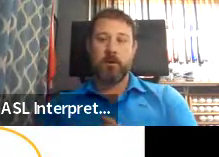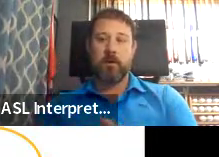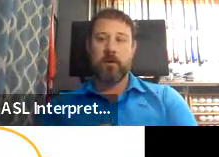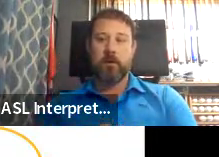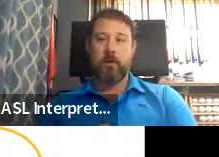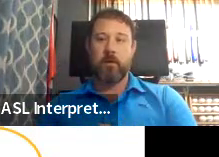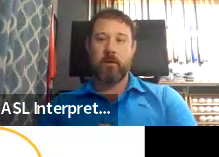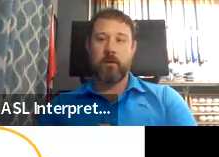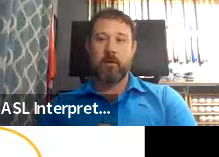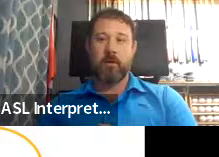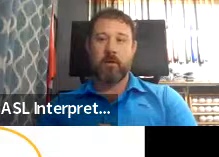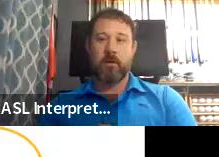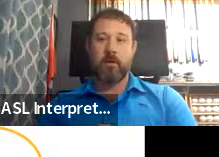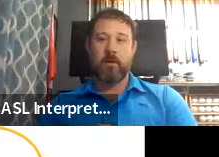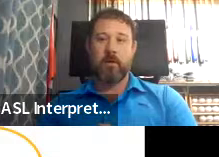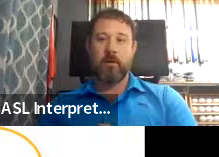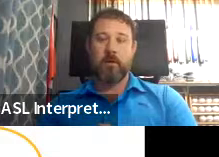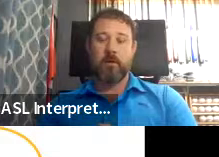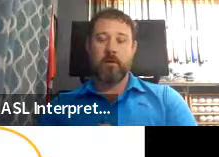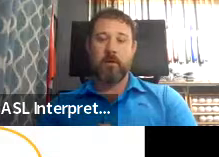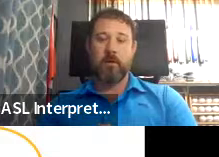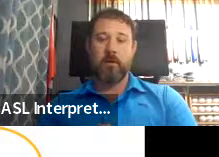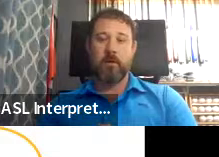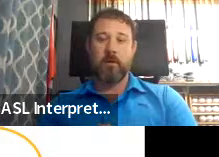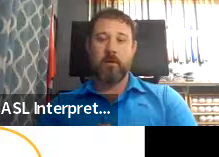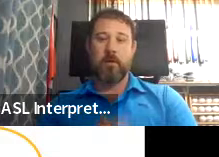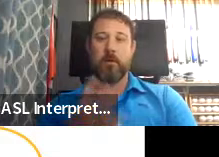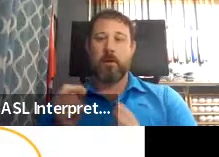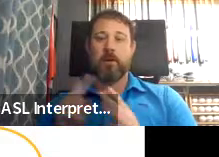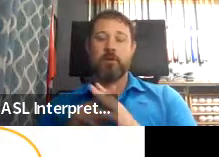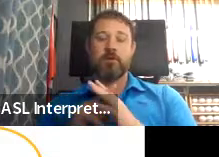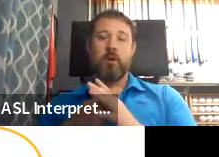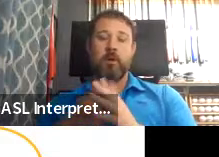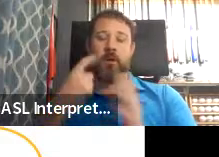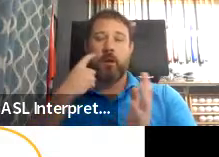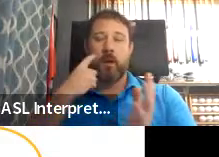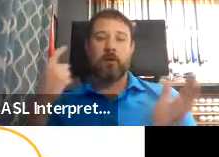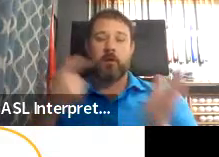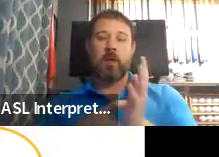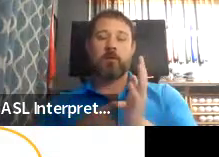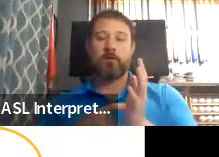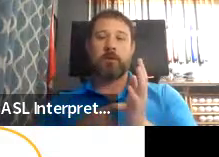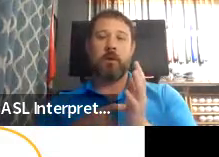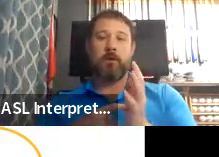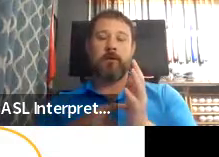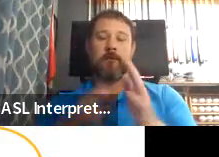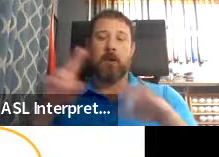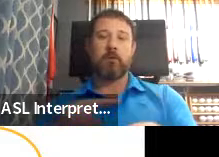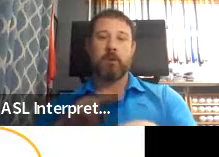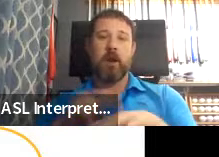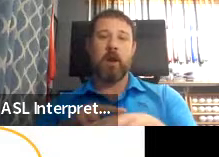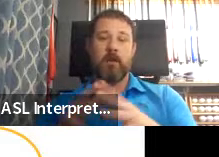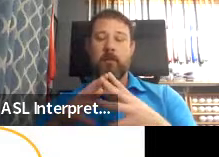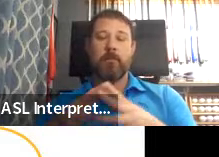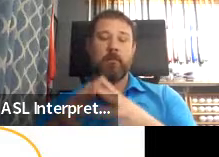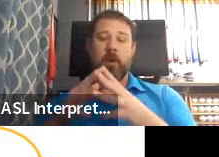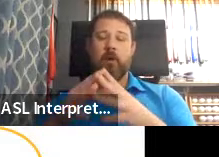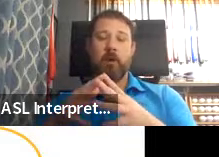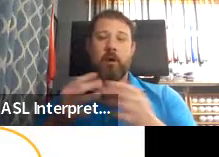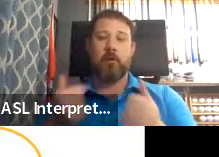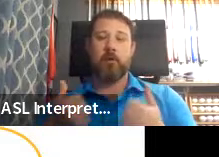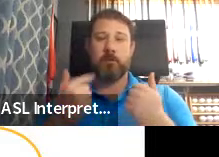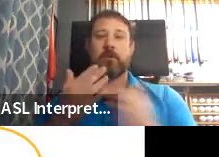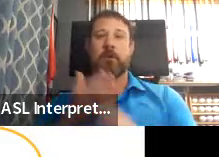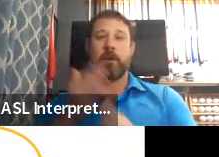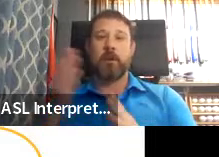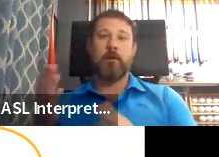Somebody needs to mute, I think. We always just start with an acknowledgement of our Native American relatives, our neighbors who are from